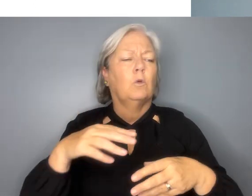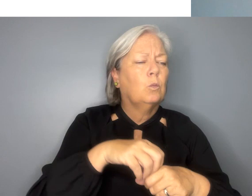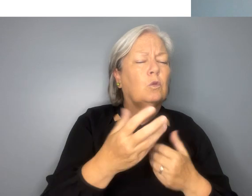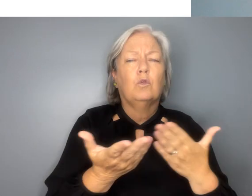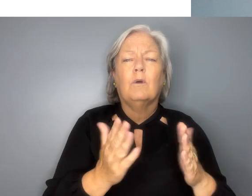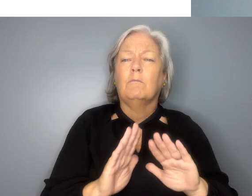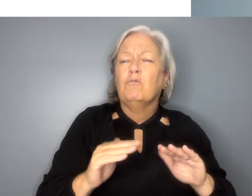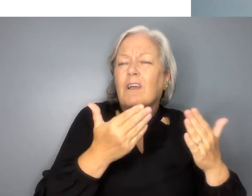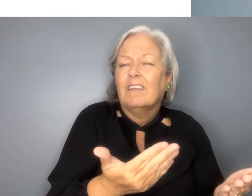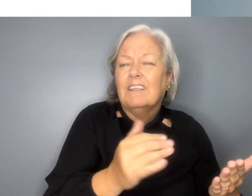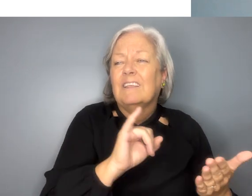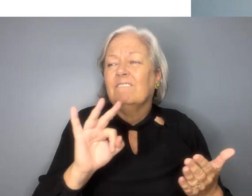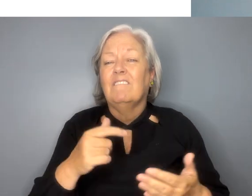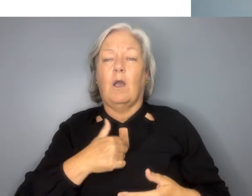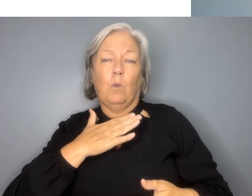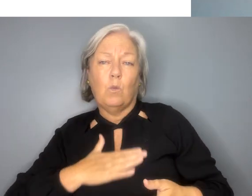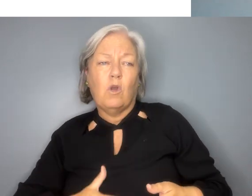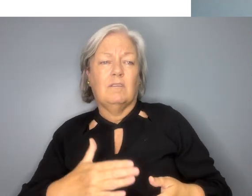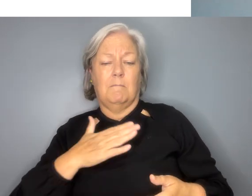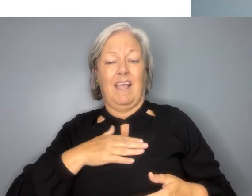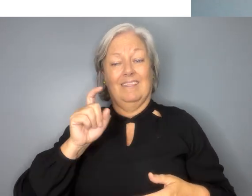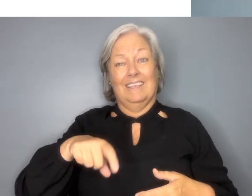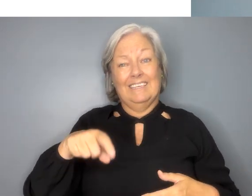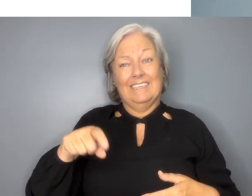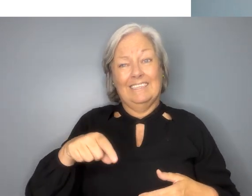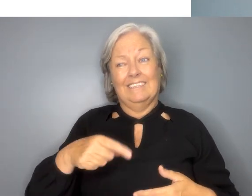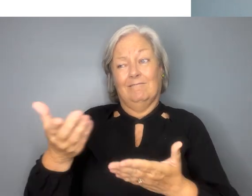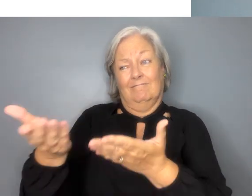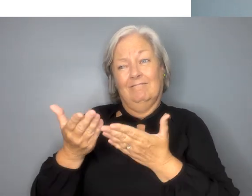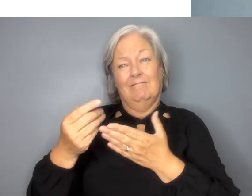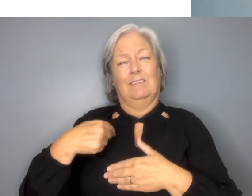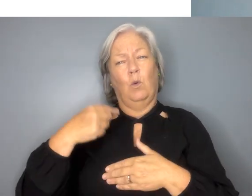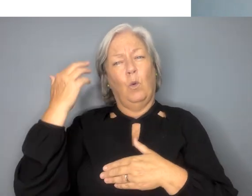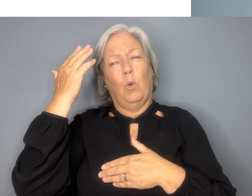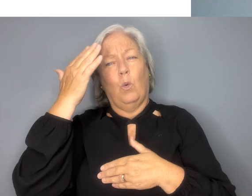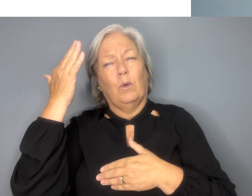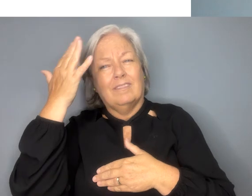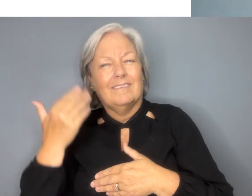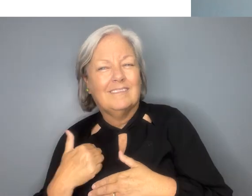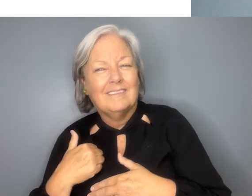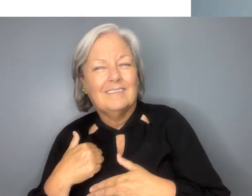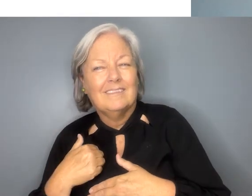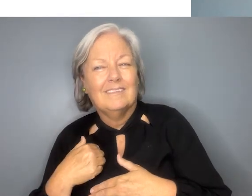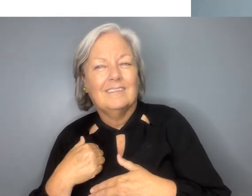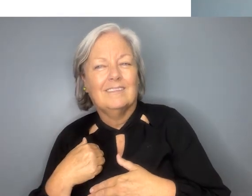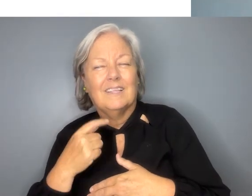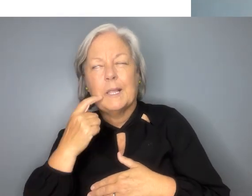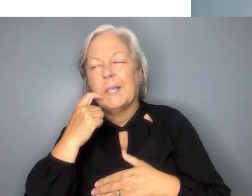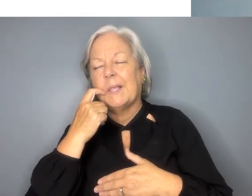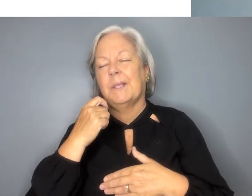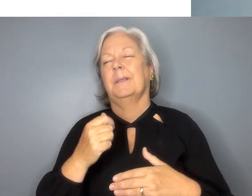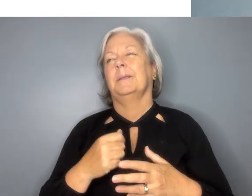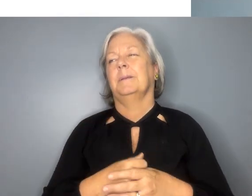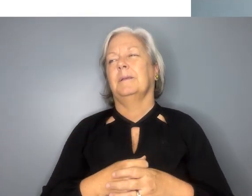non-inclusive service providers if I want to have my needs as an autistic person met, that I have to